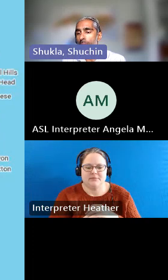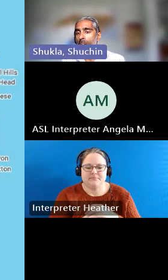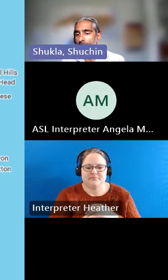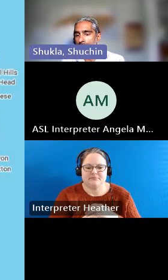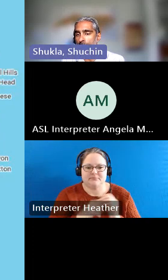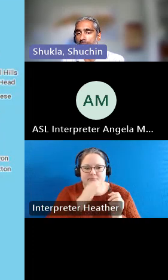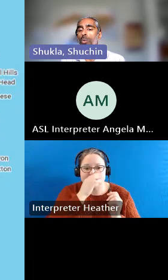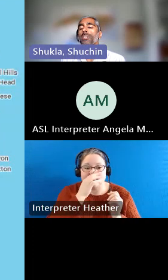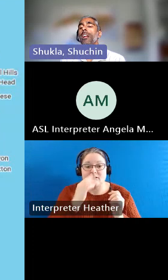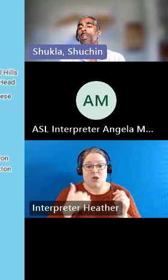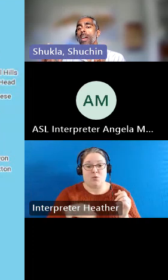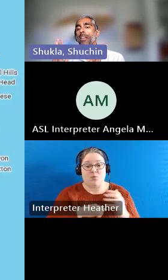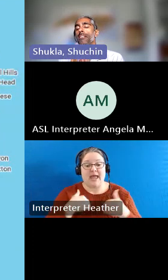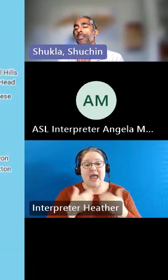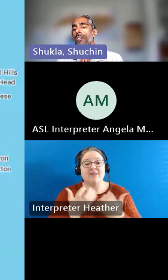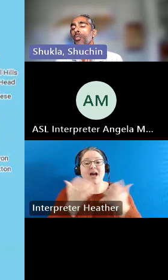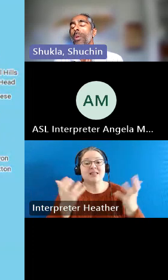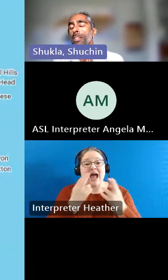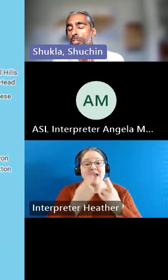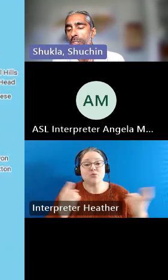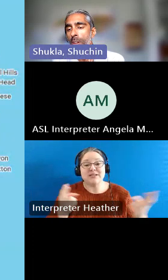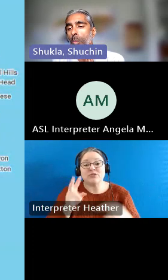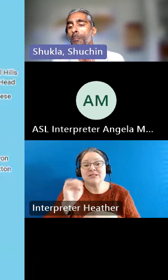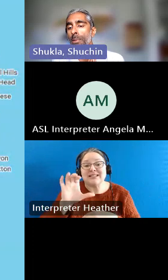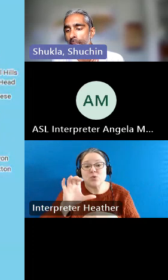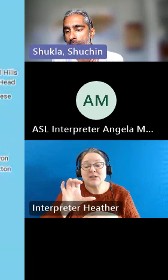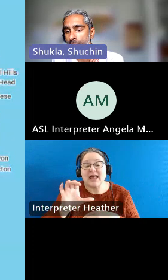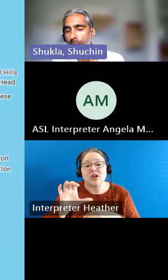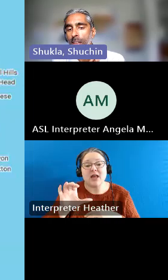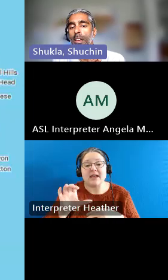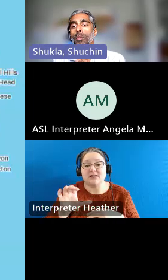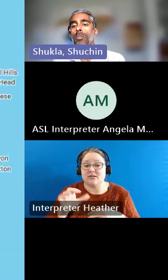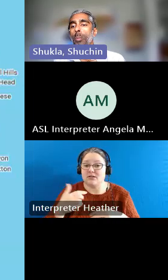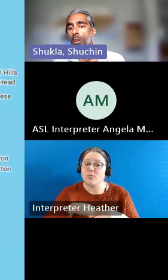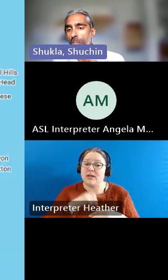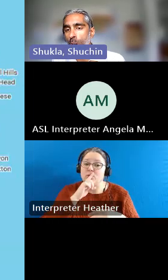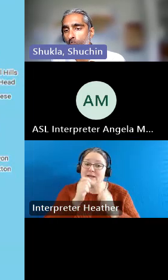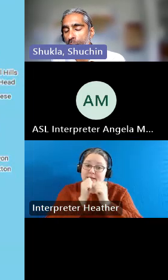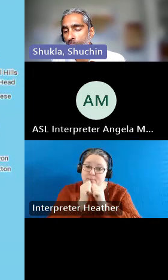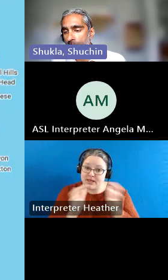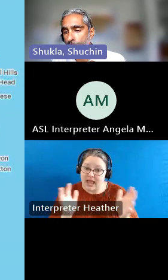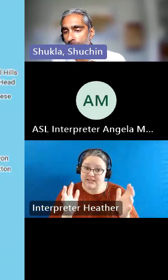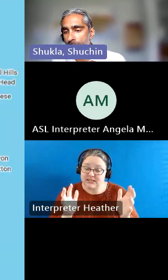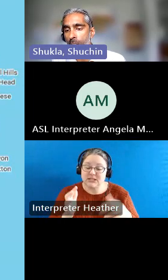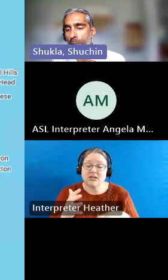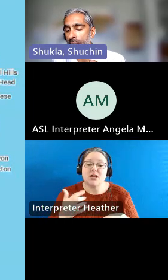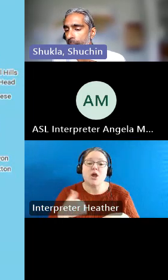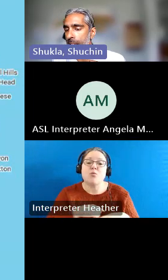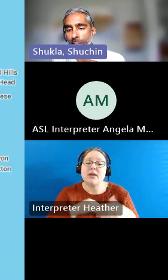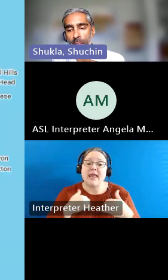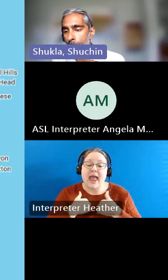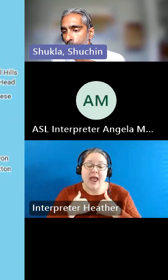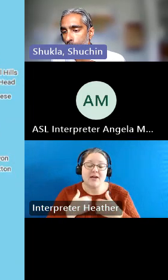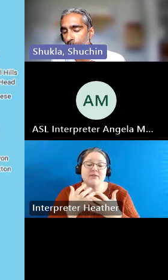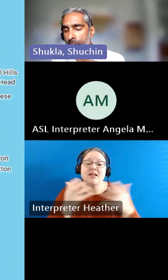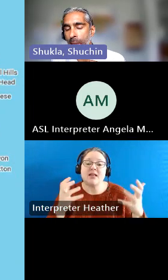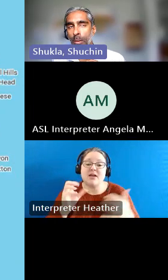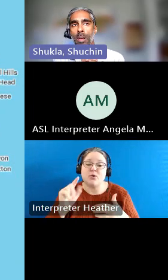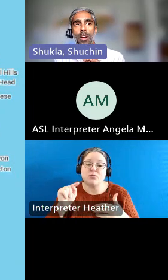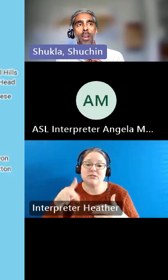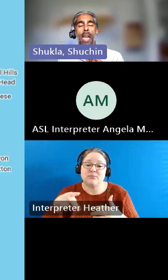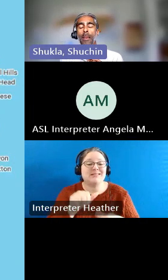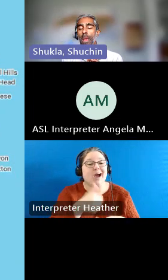But we have a lot of resources. North Carolina is rich. We are blessed that we are so rich in OTPs. Other states have a lot